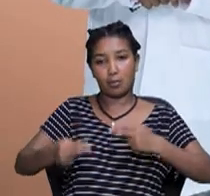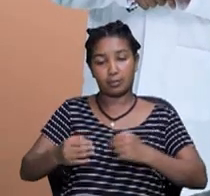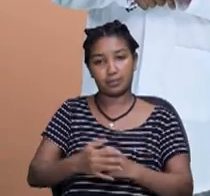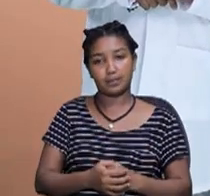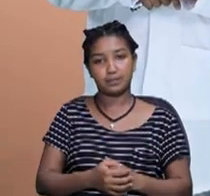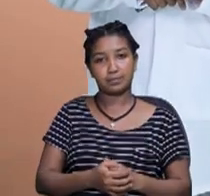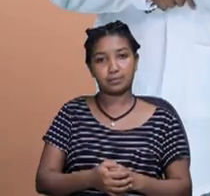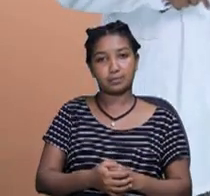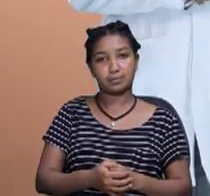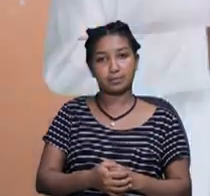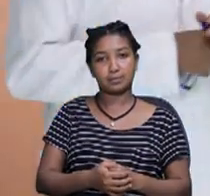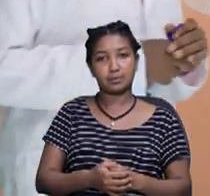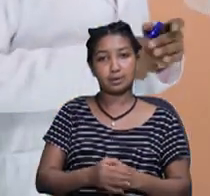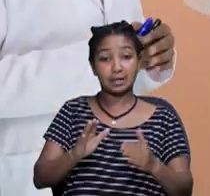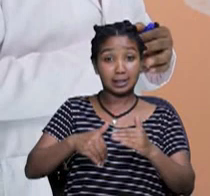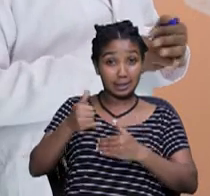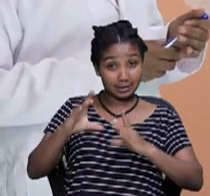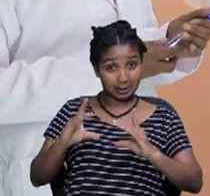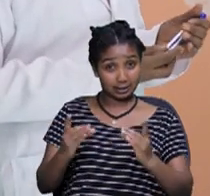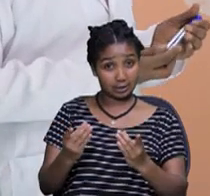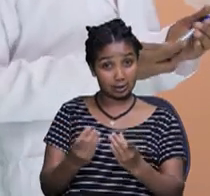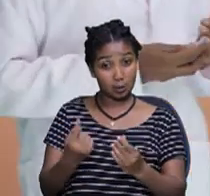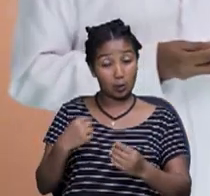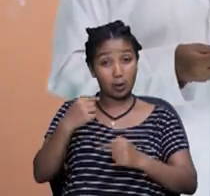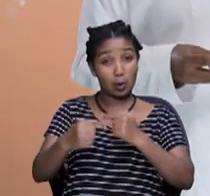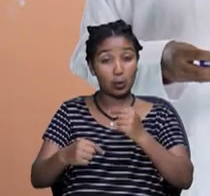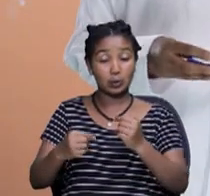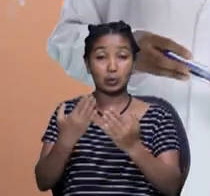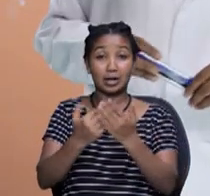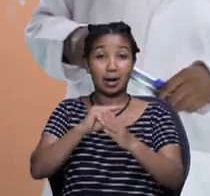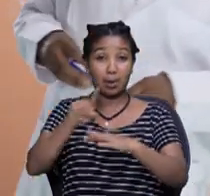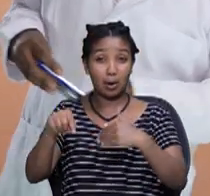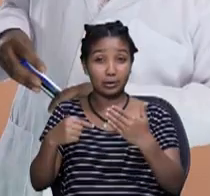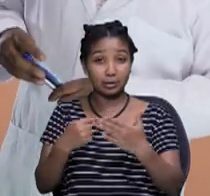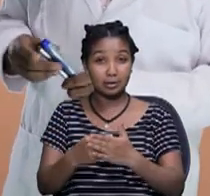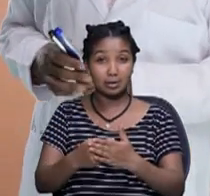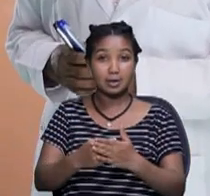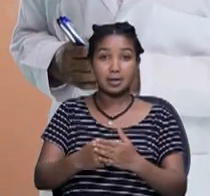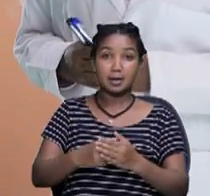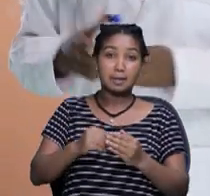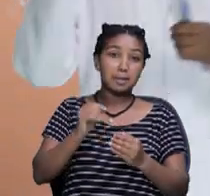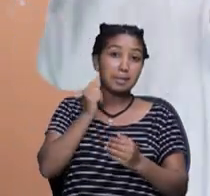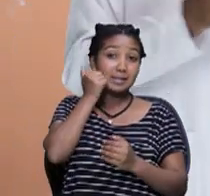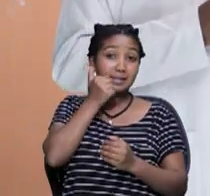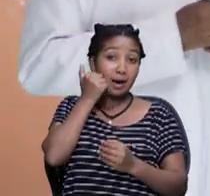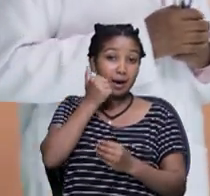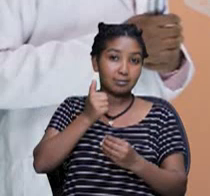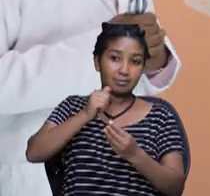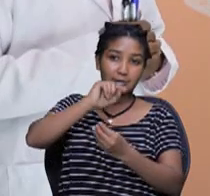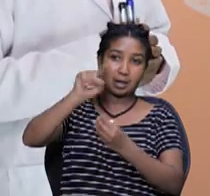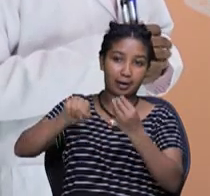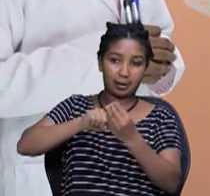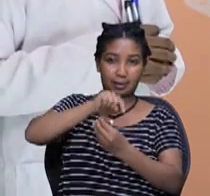hormones. In the next session, we are going to deal about menstrual cycle. Before we are going